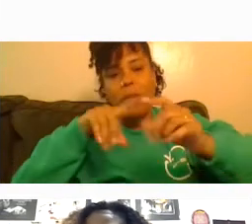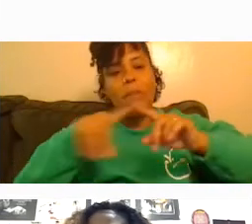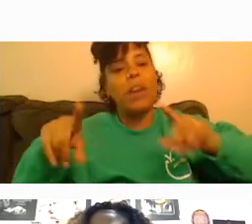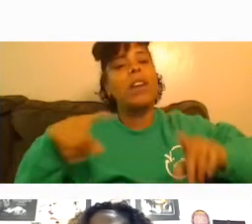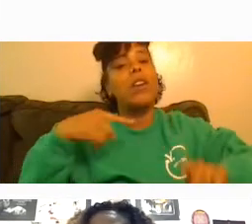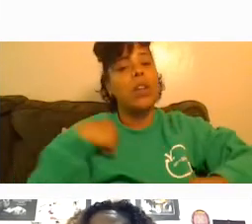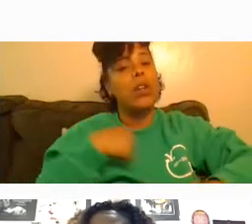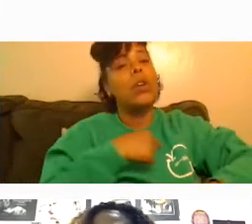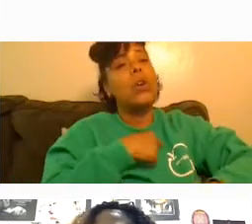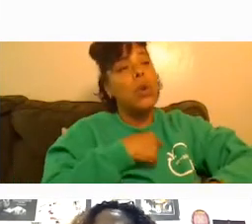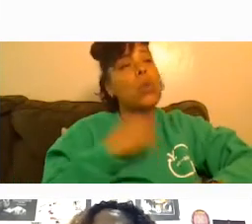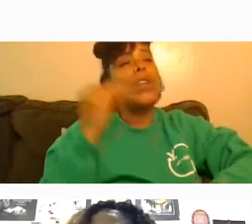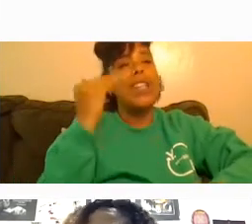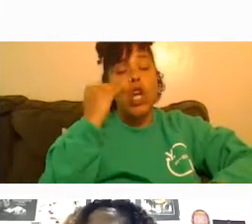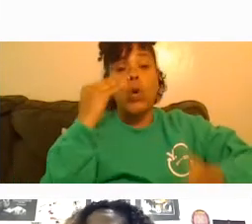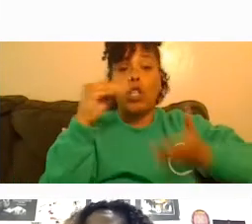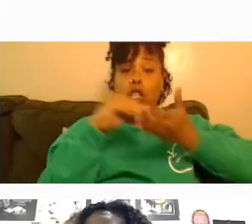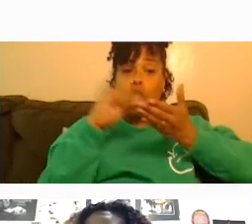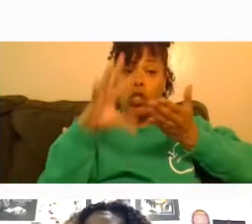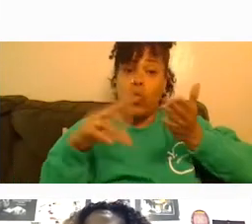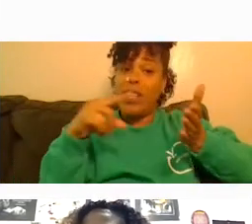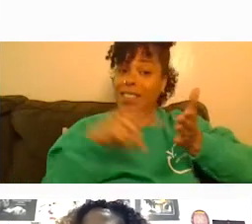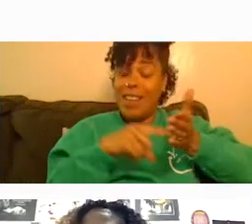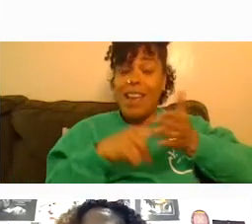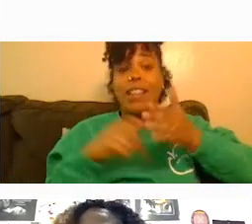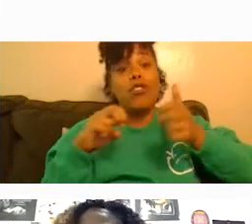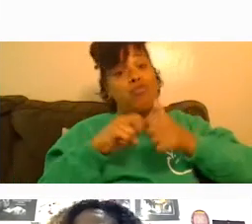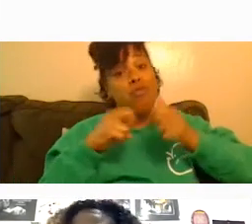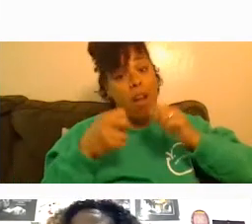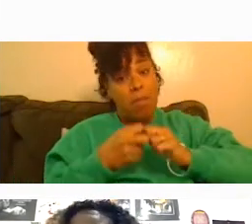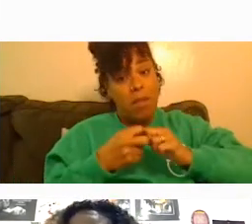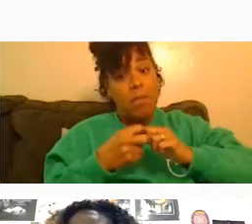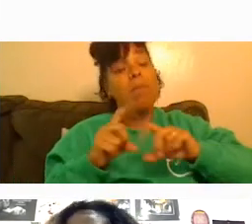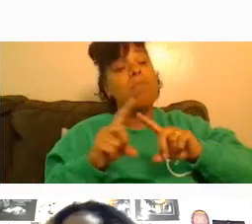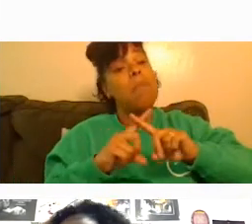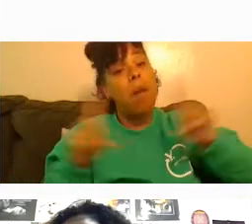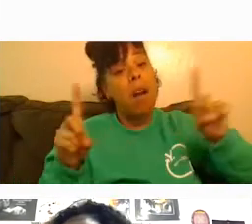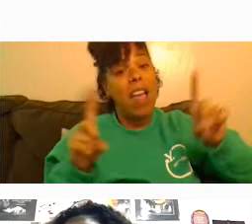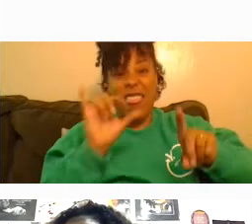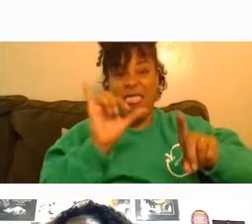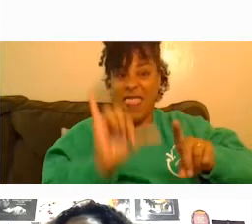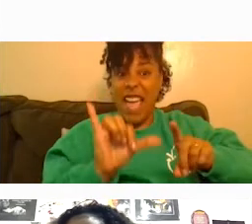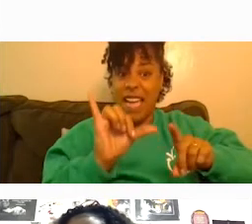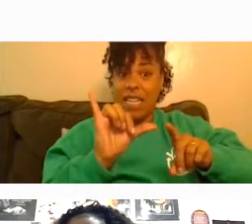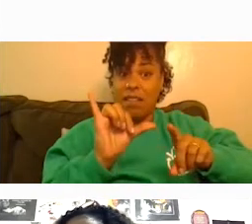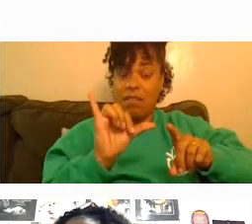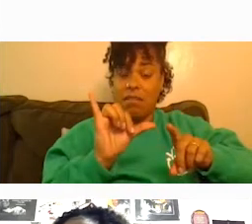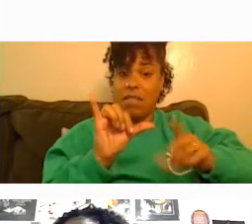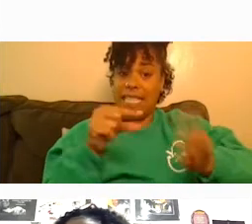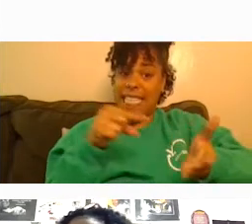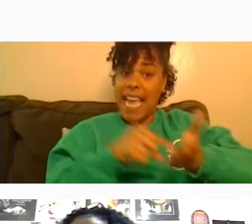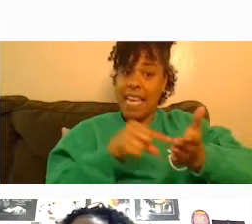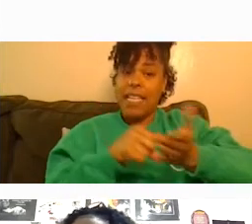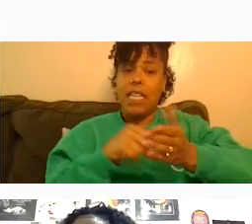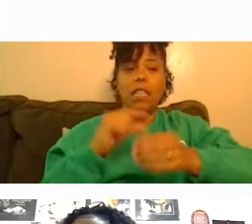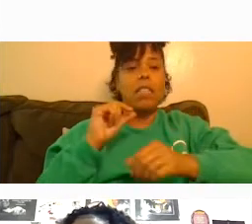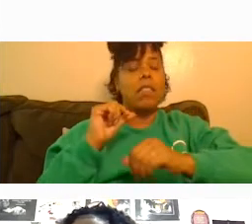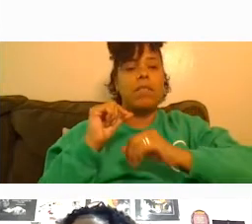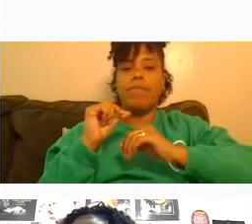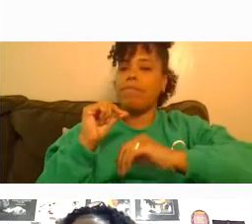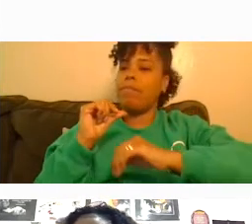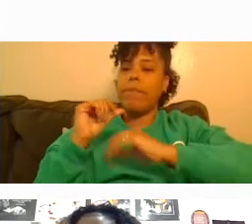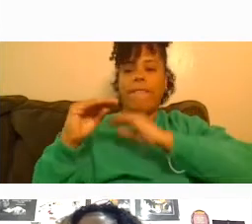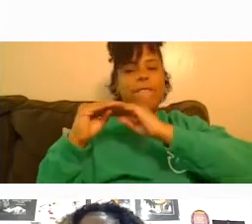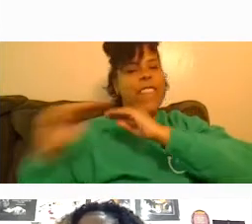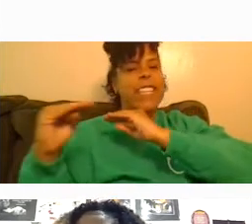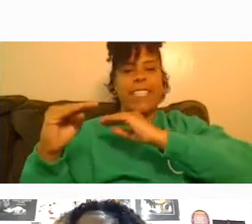loan debt. It's a problem. But if you're going to get that type of debt, that debt is fixed. And forget about the political stuff with it now,